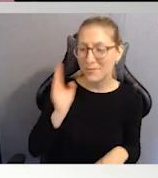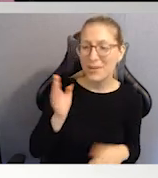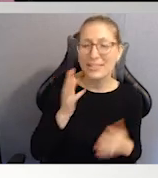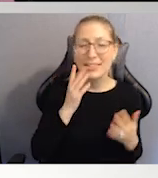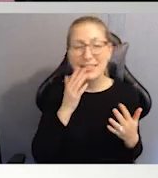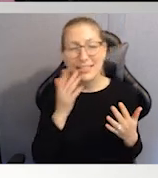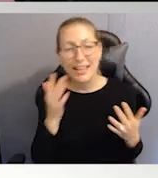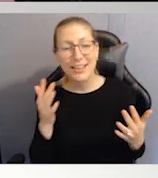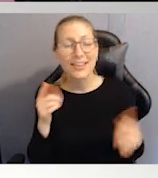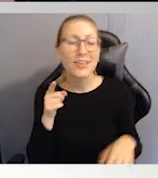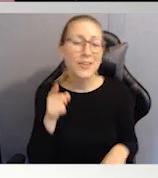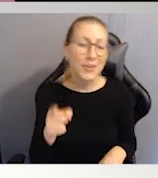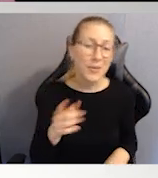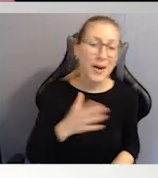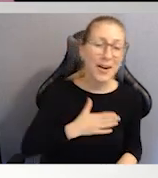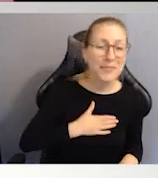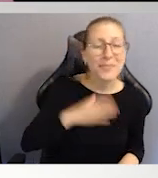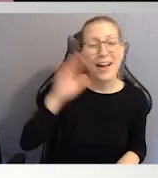You are my